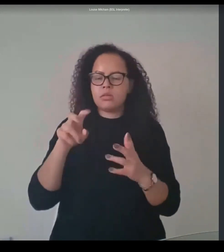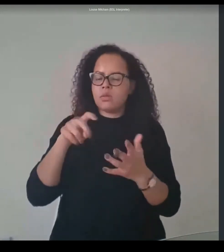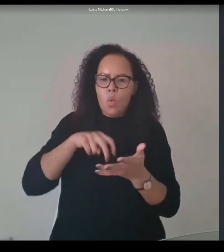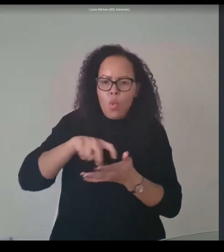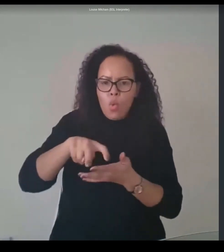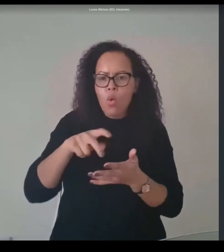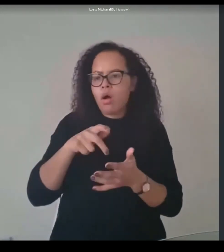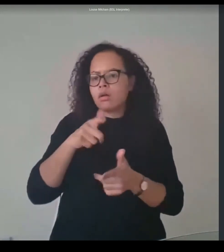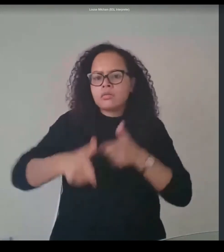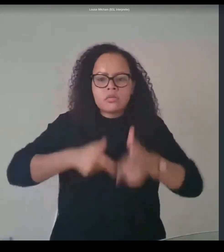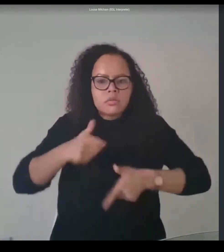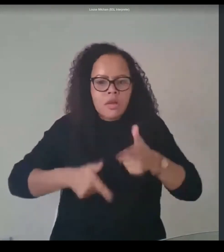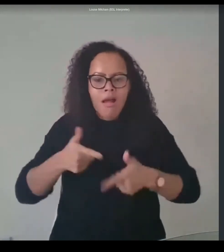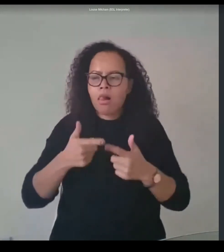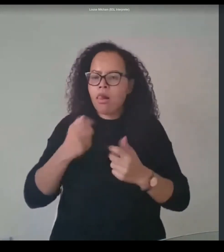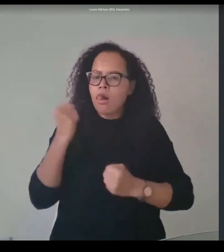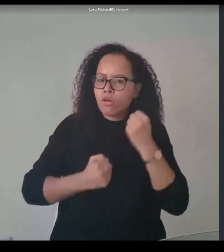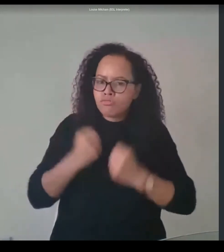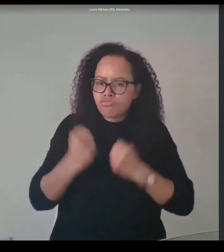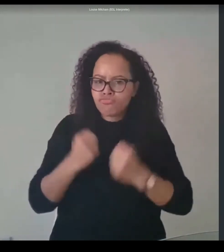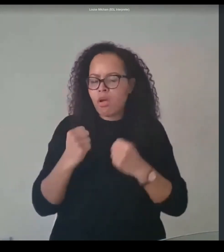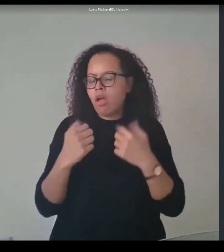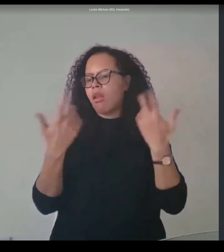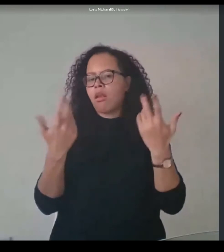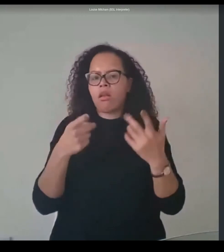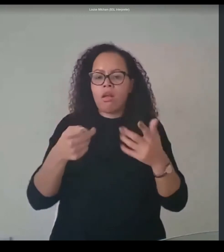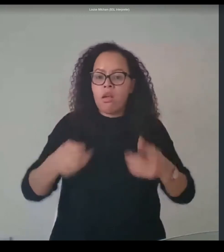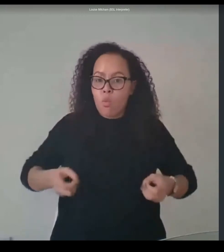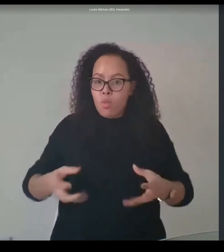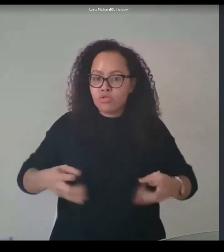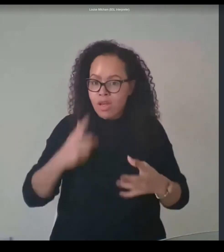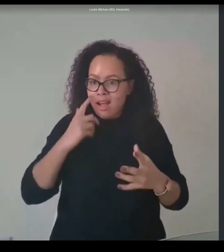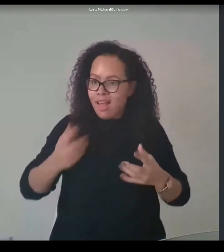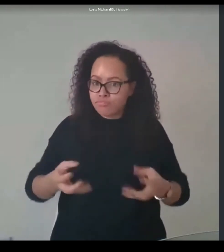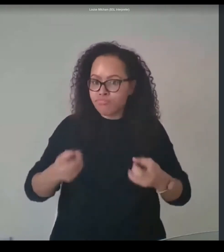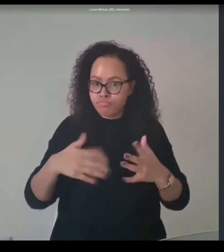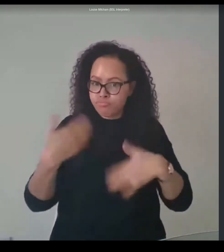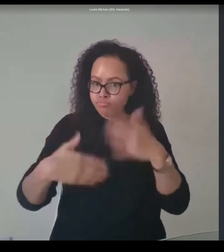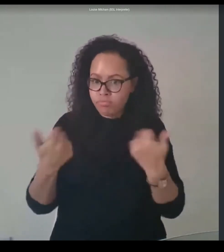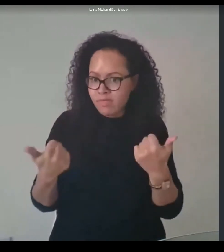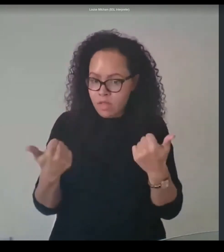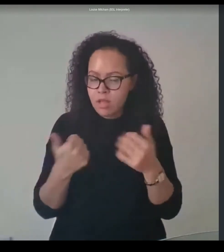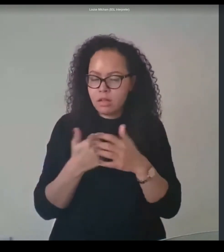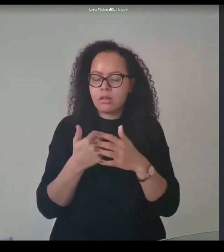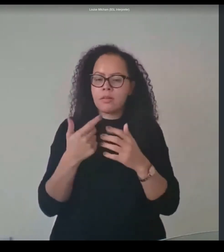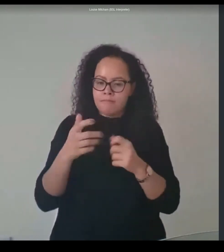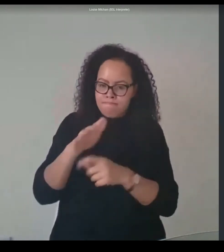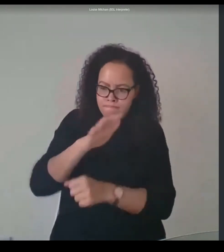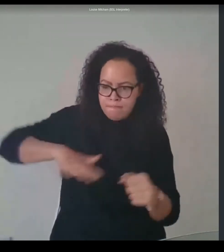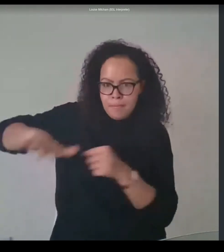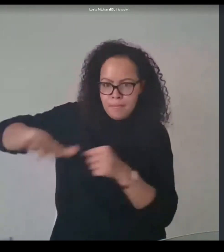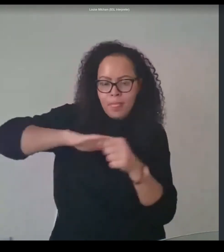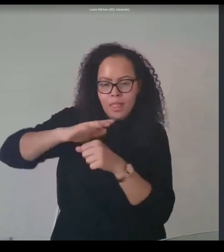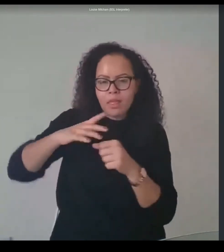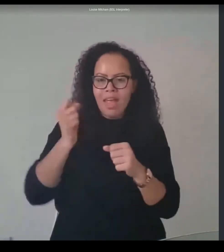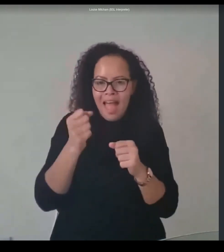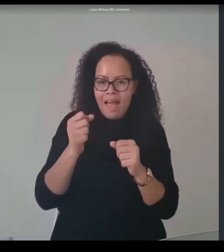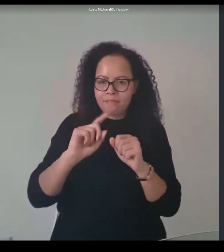run, or row if you're in a wheelchair to be within 40 meter radius of each virtual